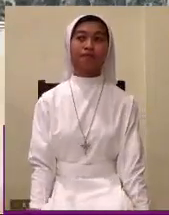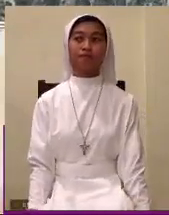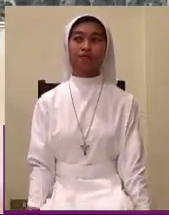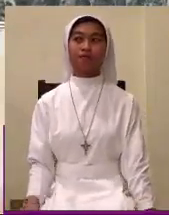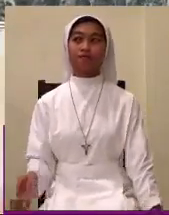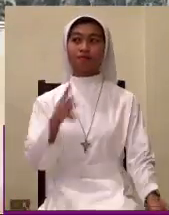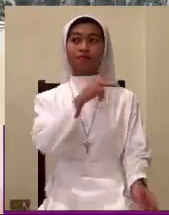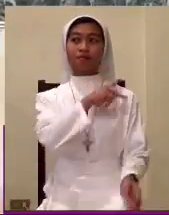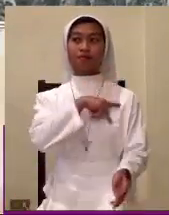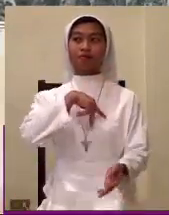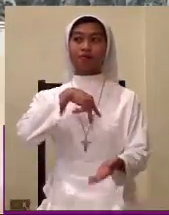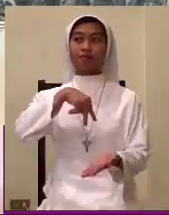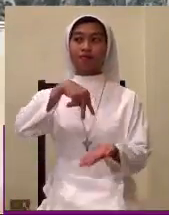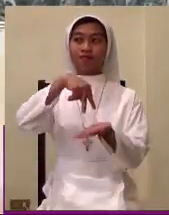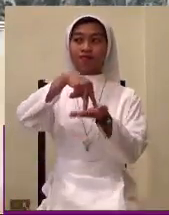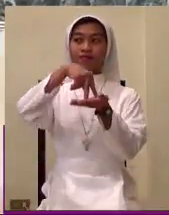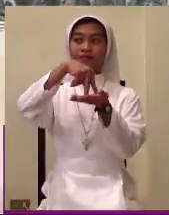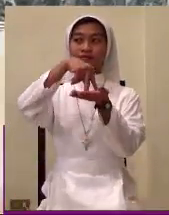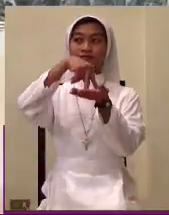existence.